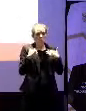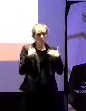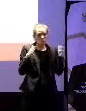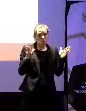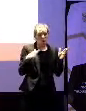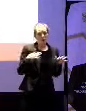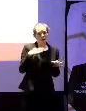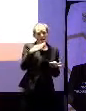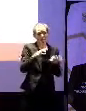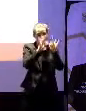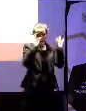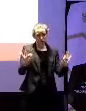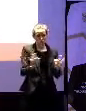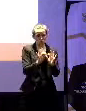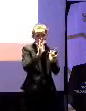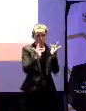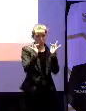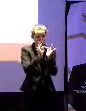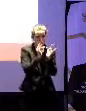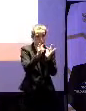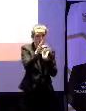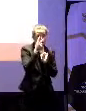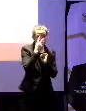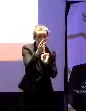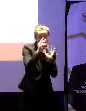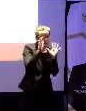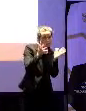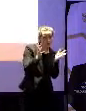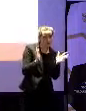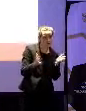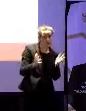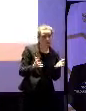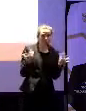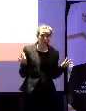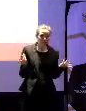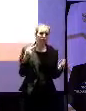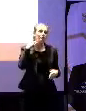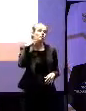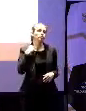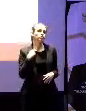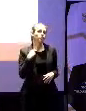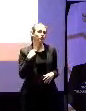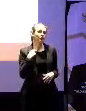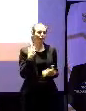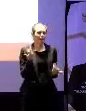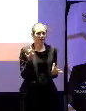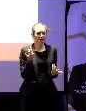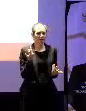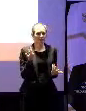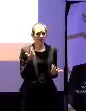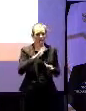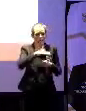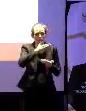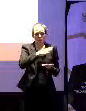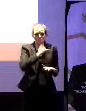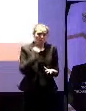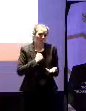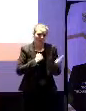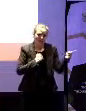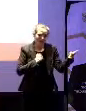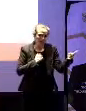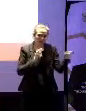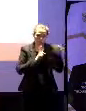form online and then you'll see how it looks like. Unfortunately, because I'm not using my machine, I'm not even signed